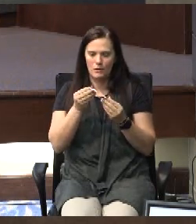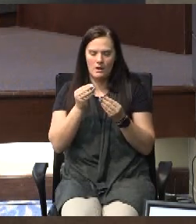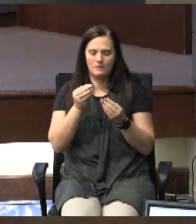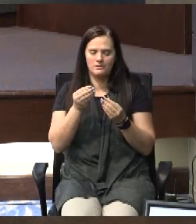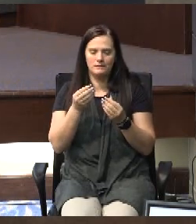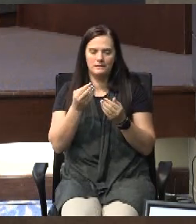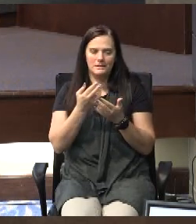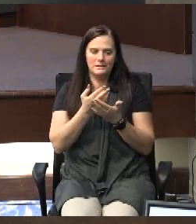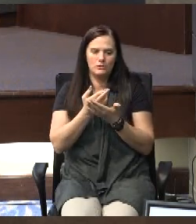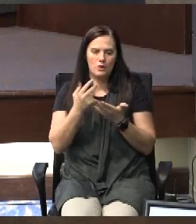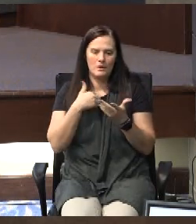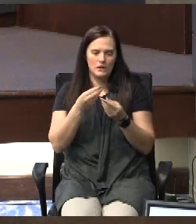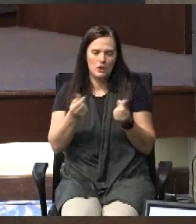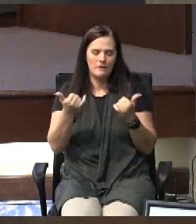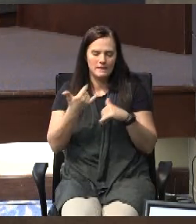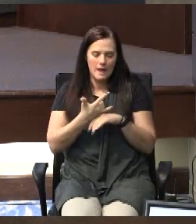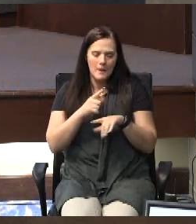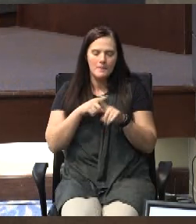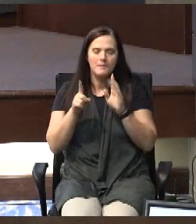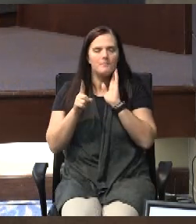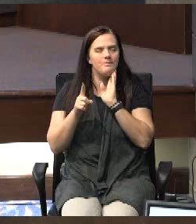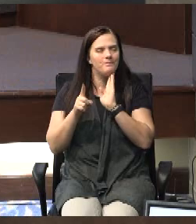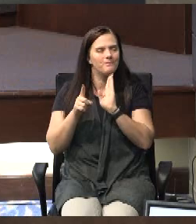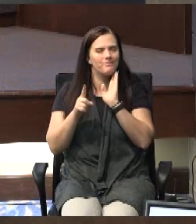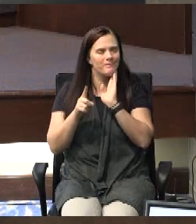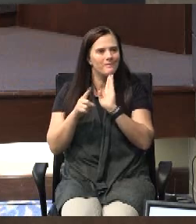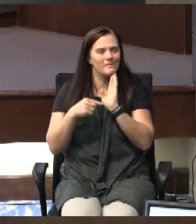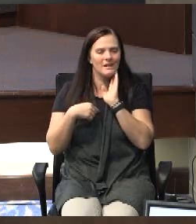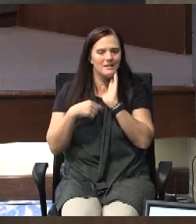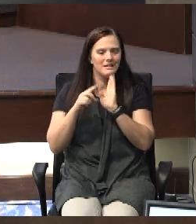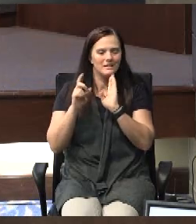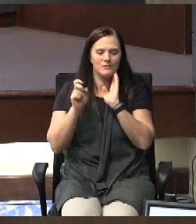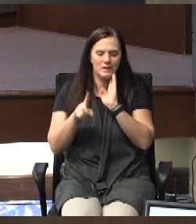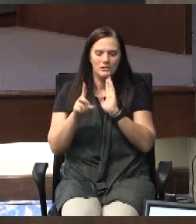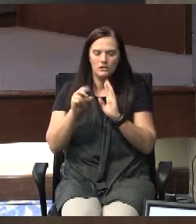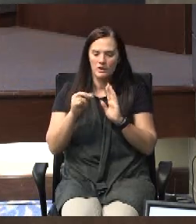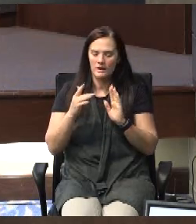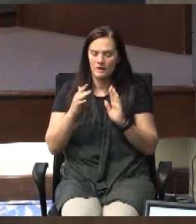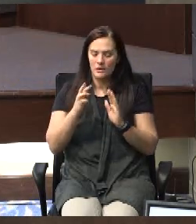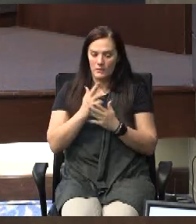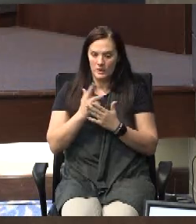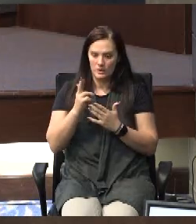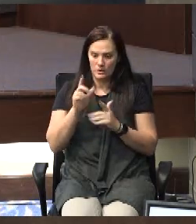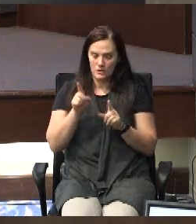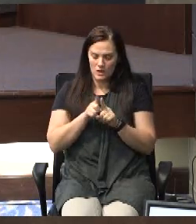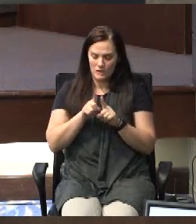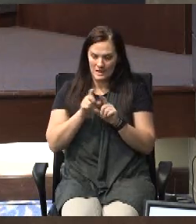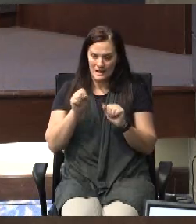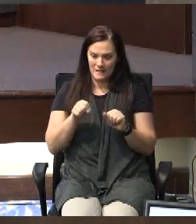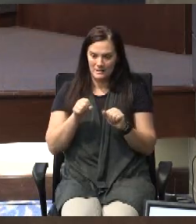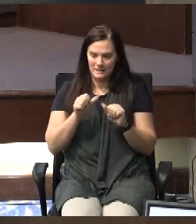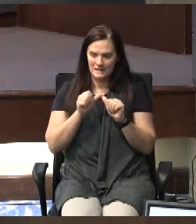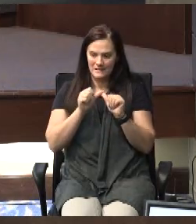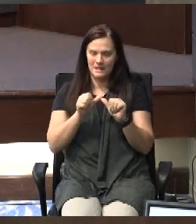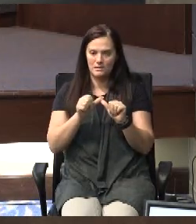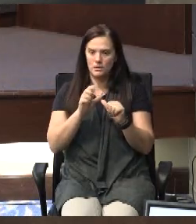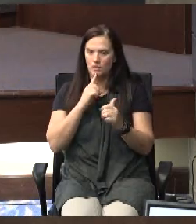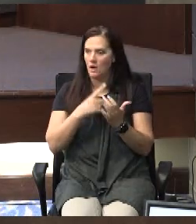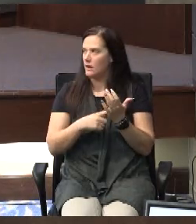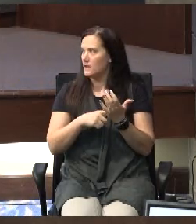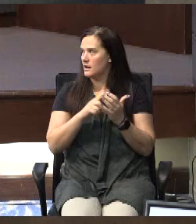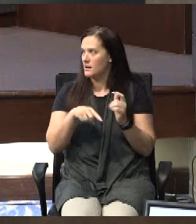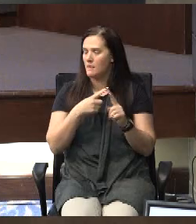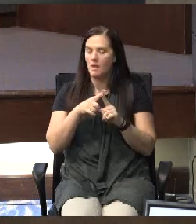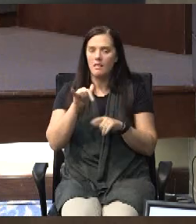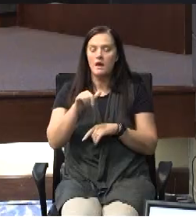But I had a question of do you feel resourced for that? But then also, can we keep talking about that? Is probably my other